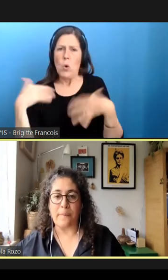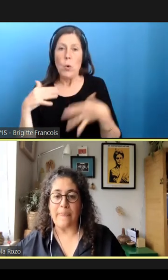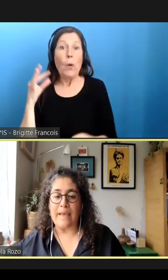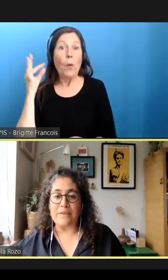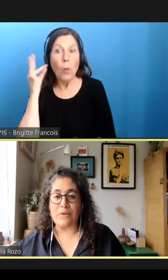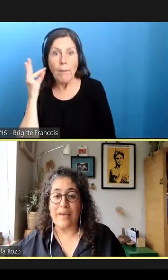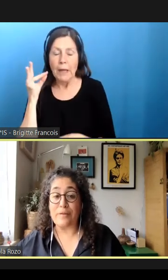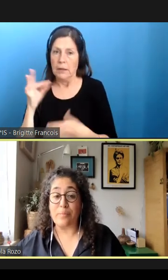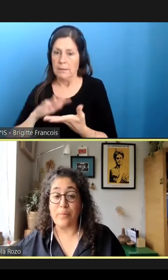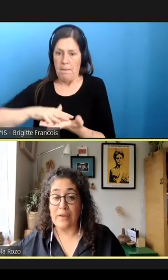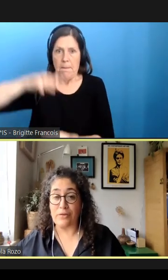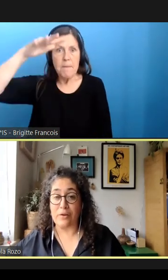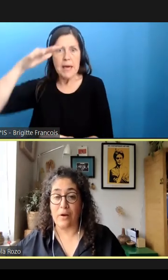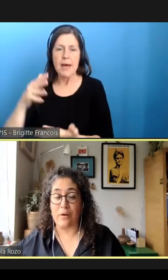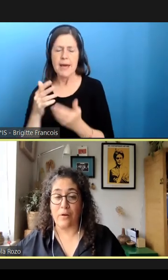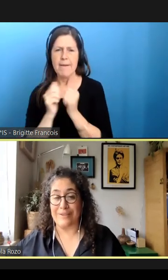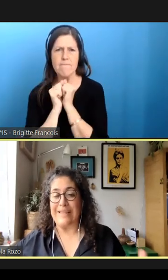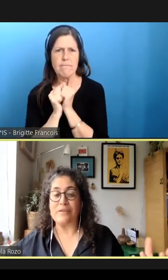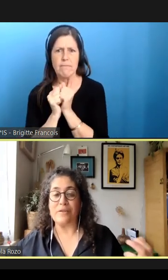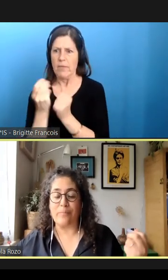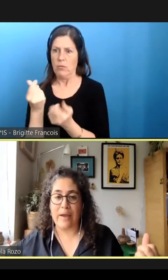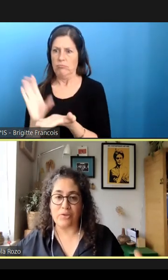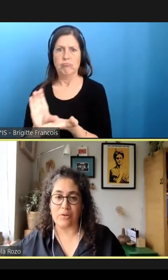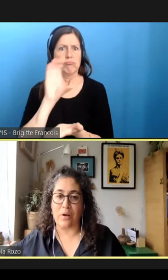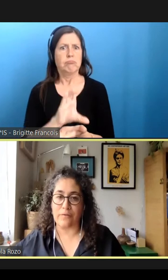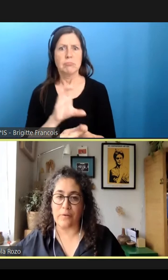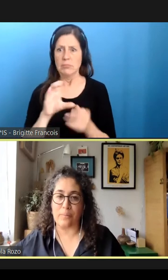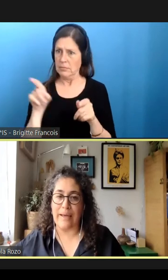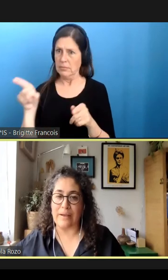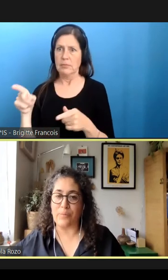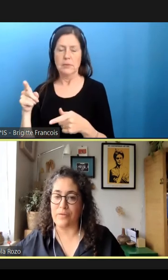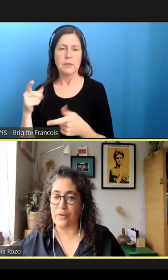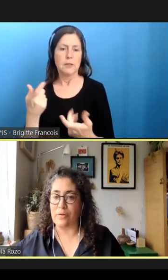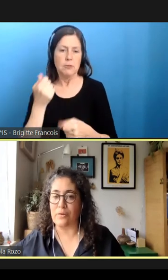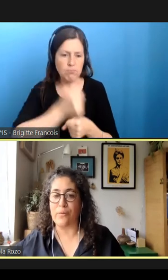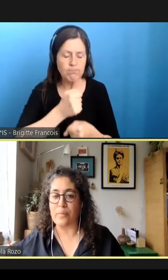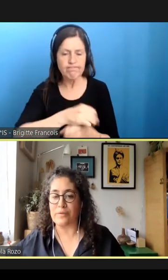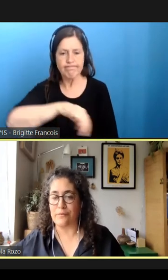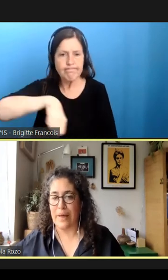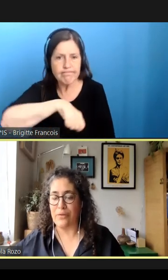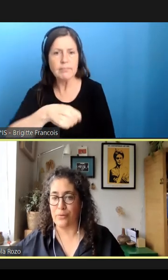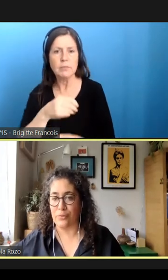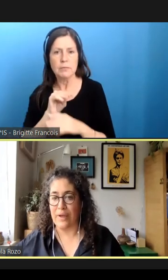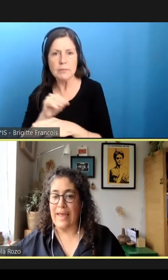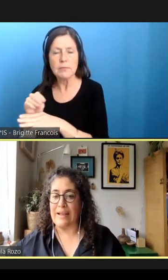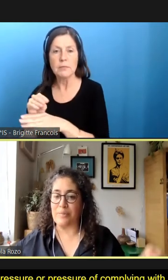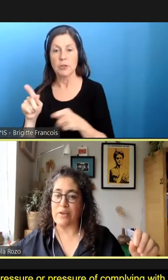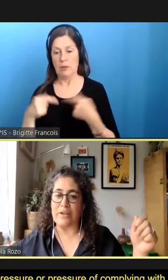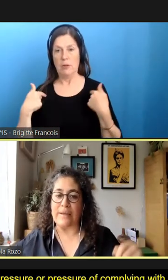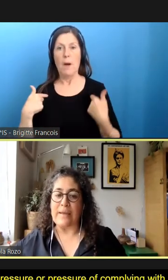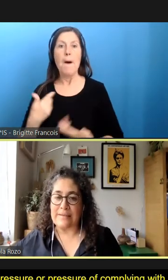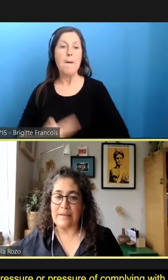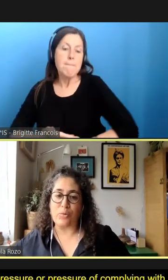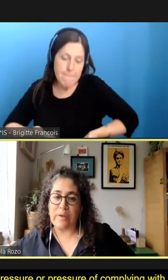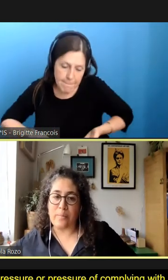fore. So there's a pressure or sense of pressure of complying with certain forms of motherhood, and